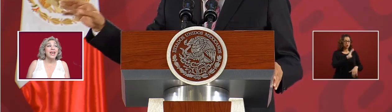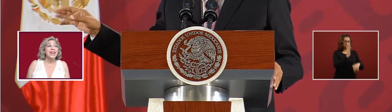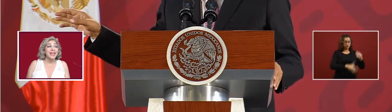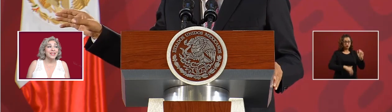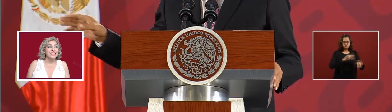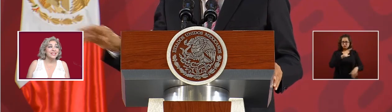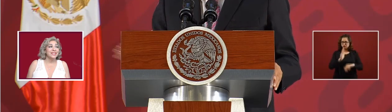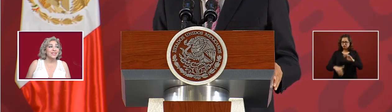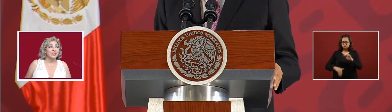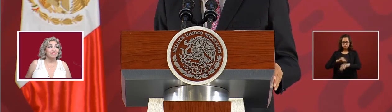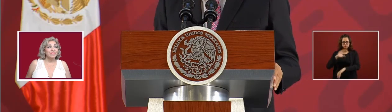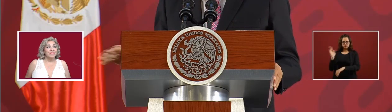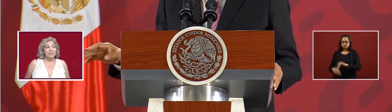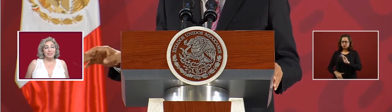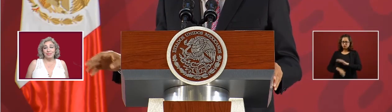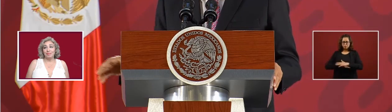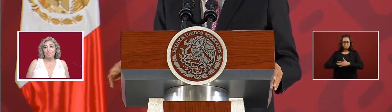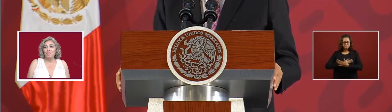that ends